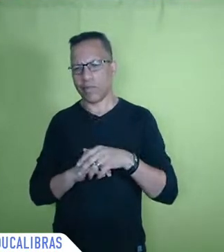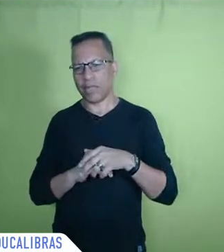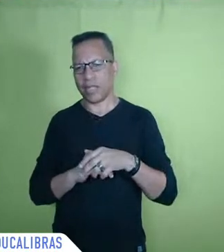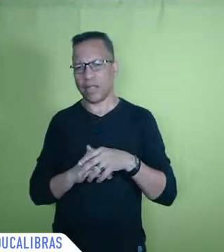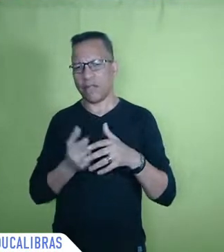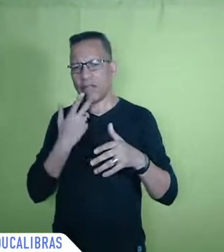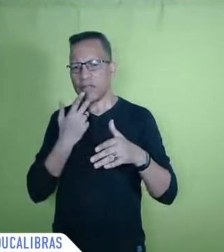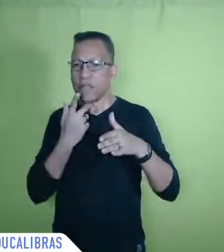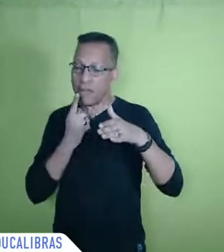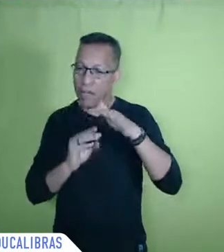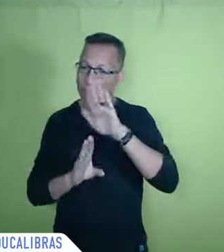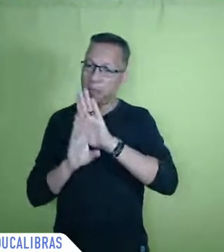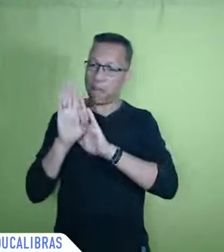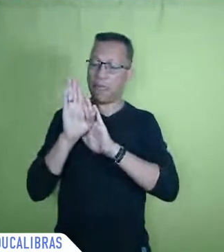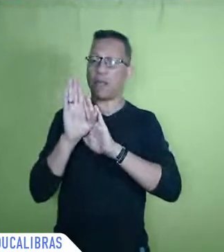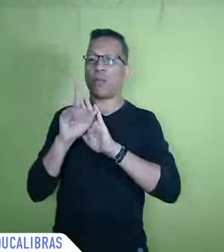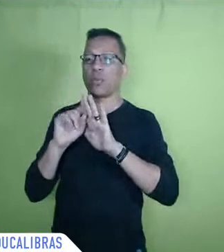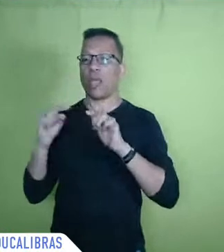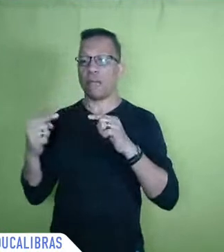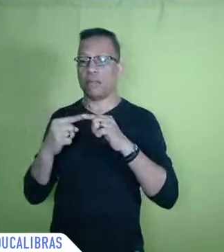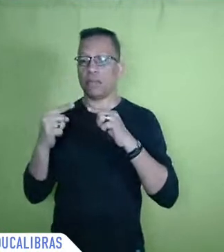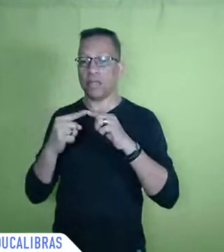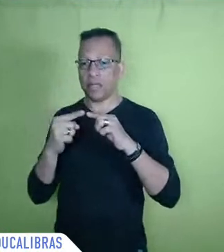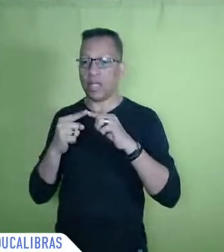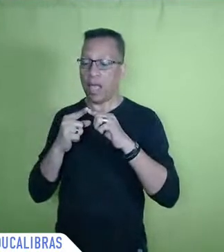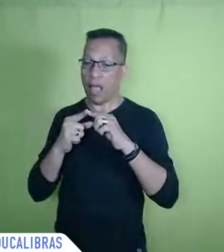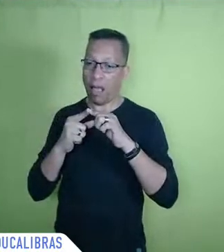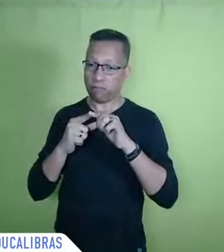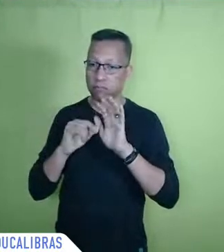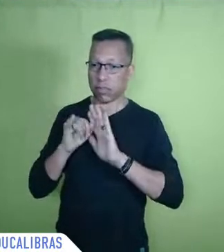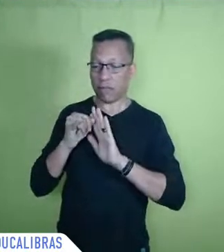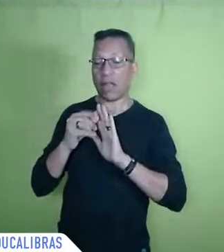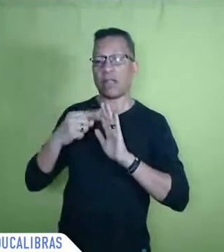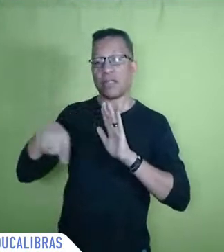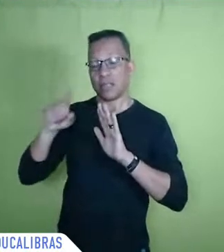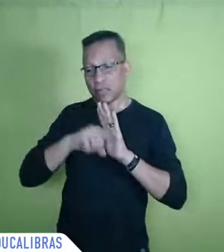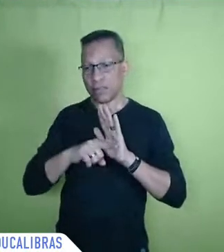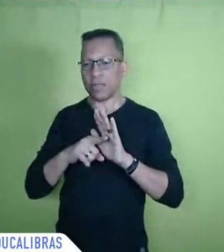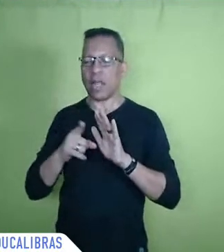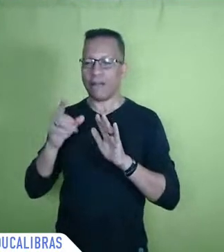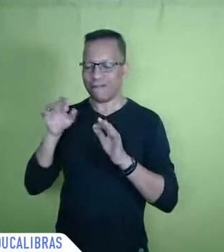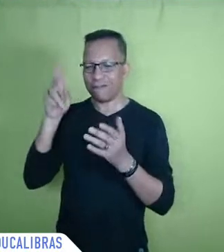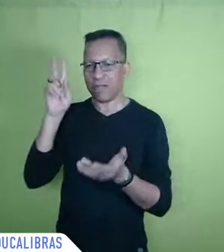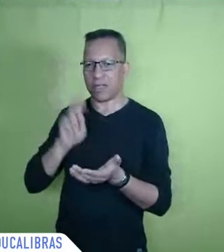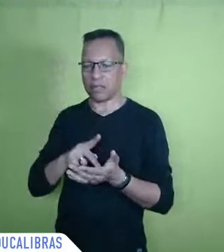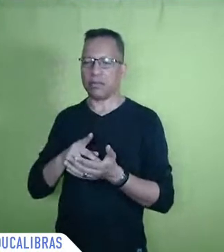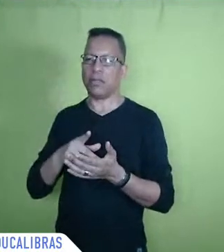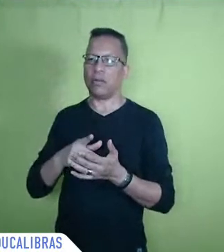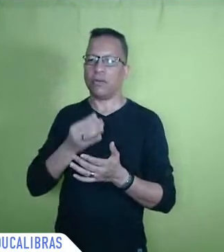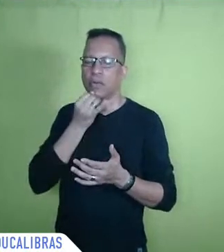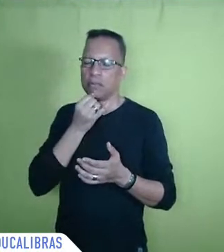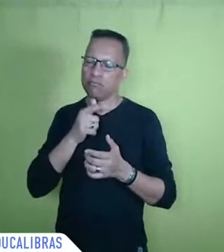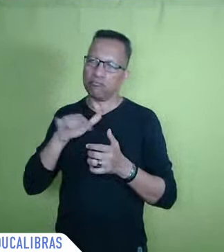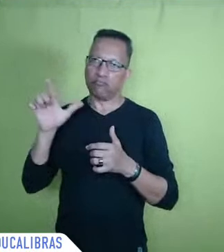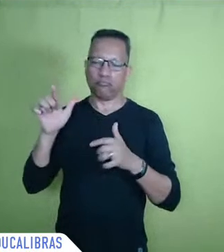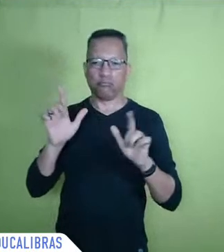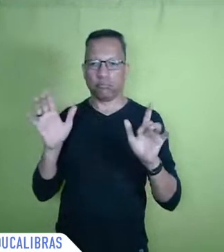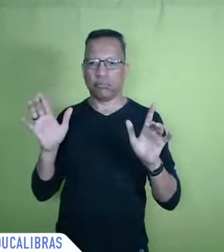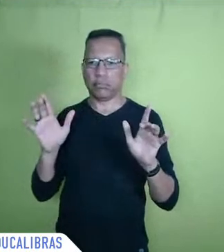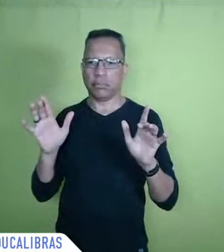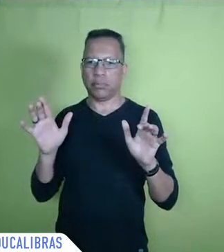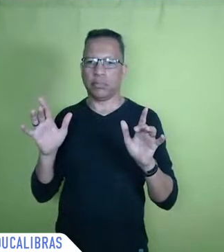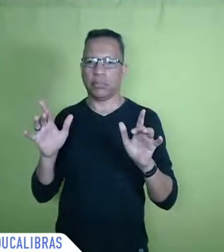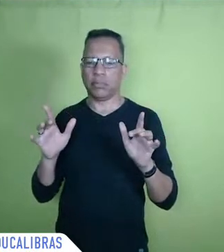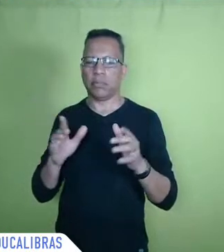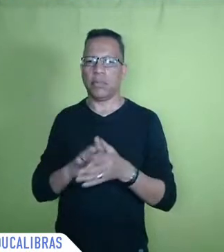of rigidity in the structure, because if you say that you're going to grow according to inflation, means